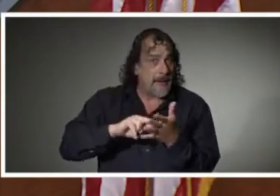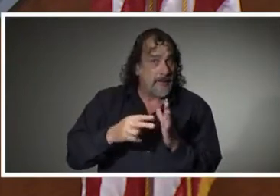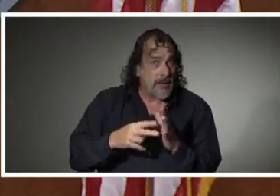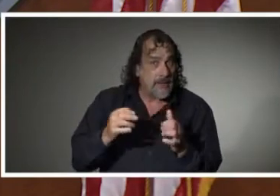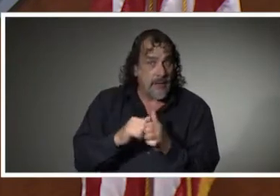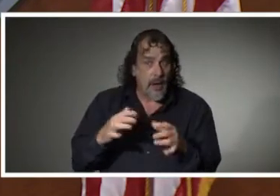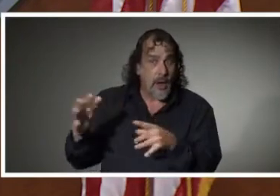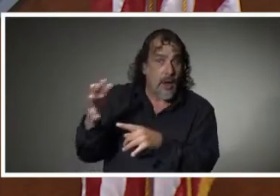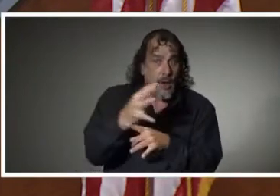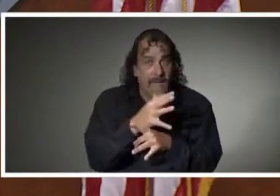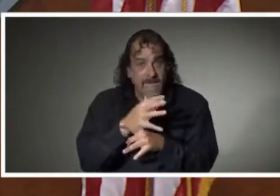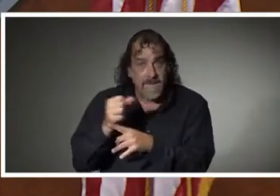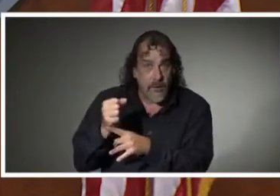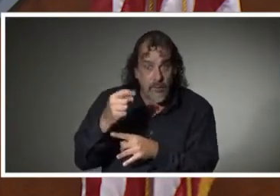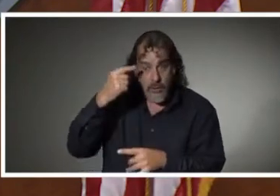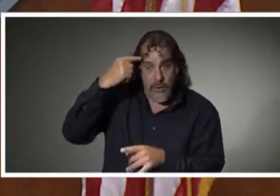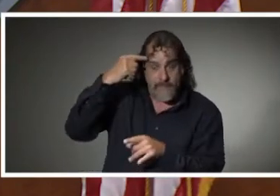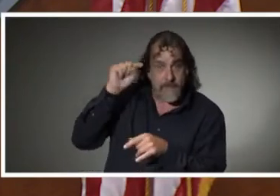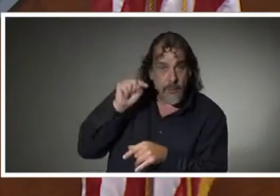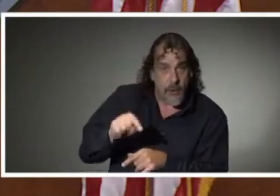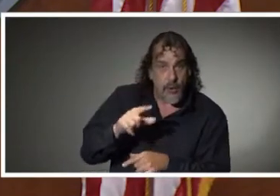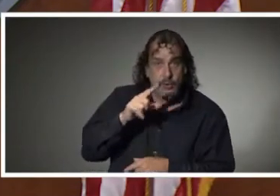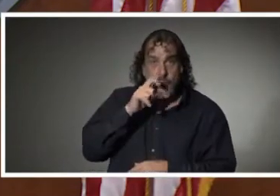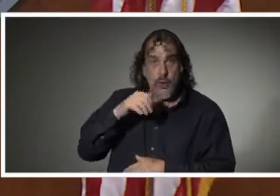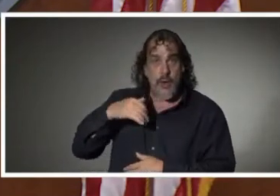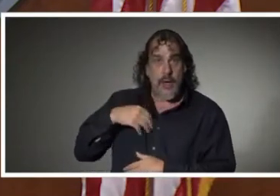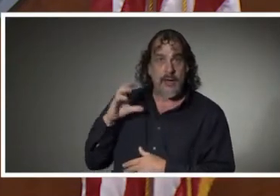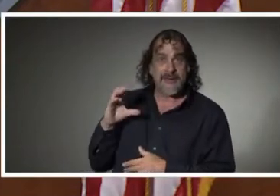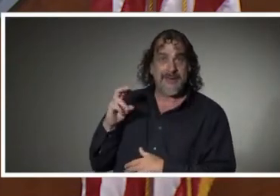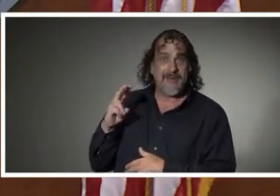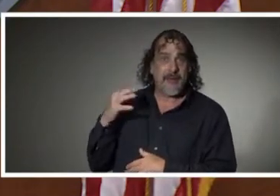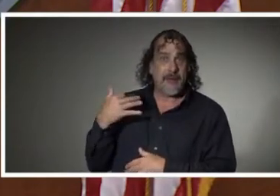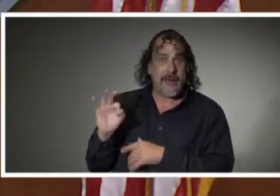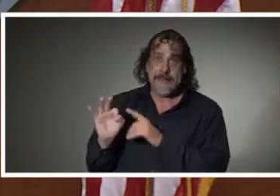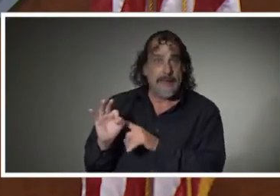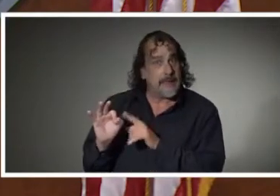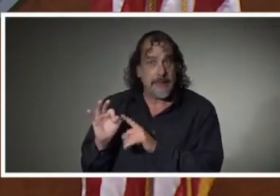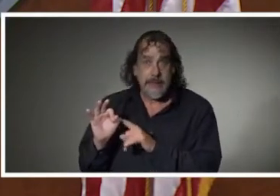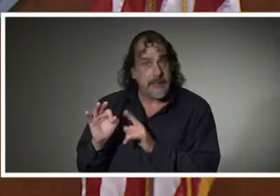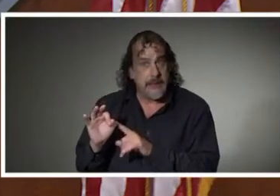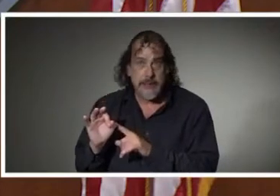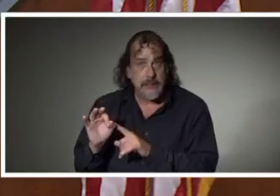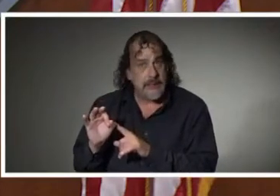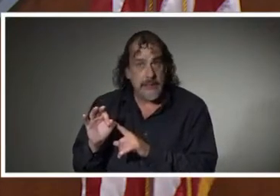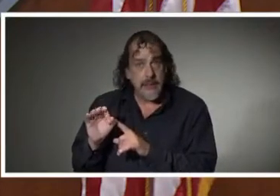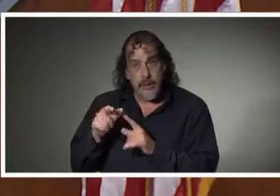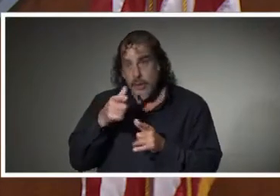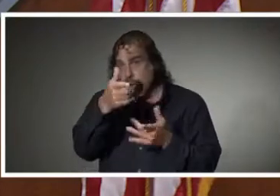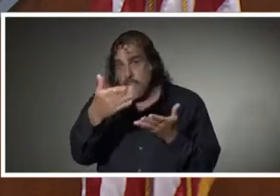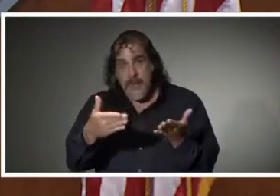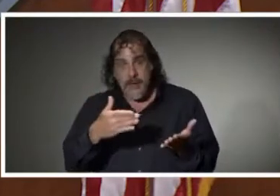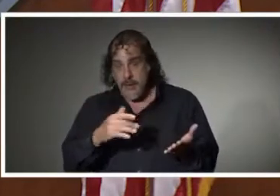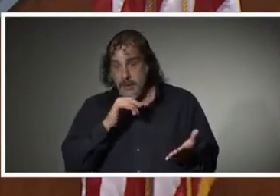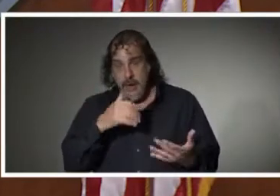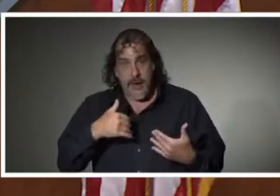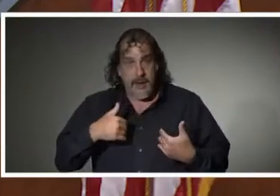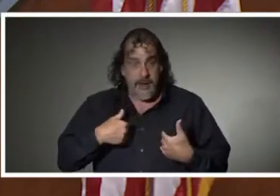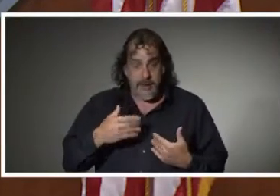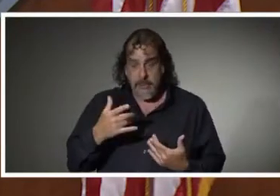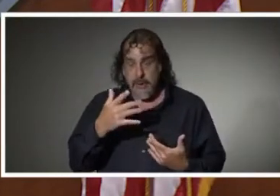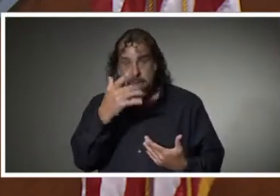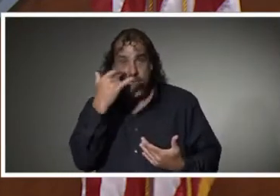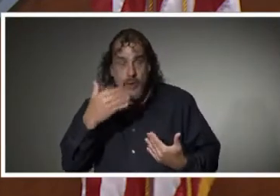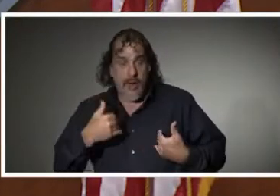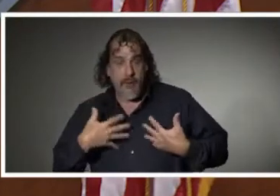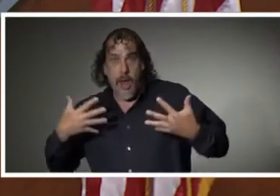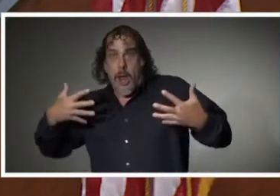are full just for those who have COVID. So you may not get COVID, but if you're in an